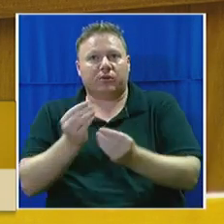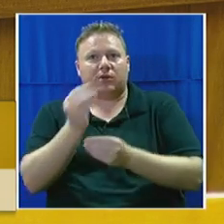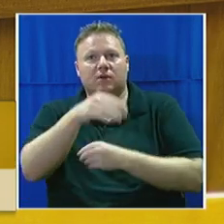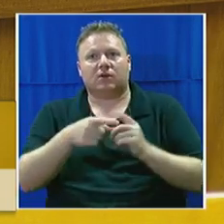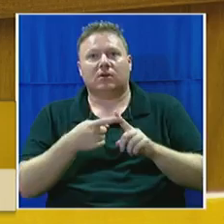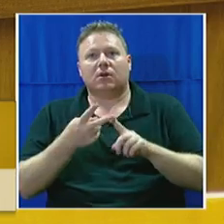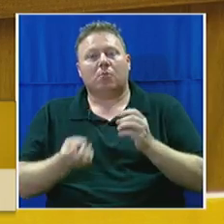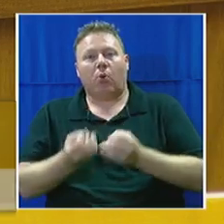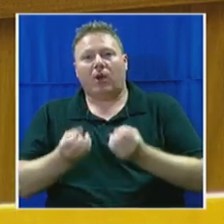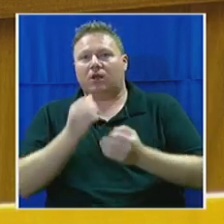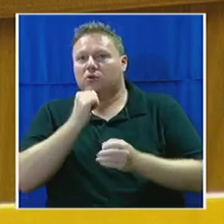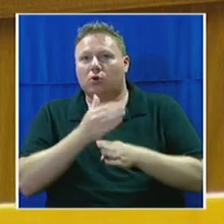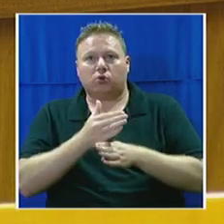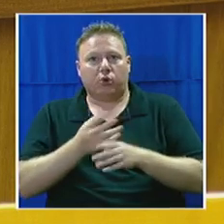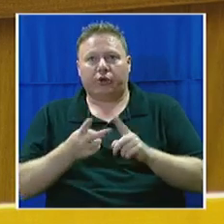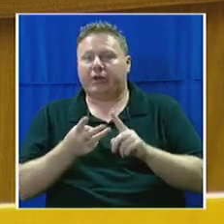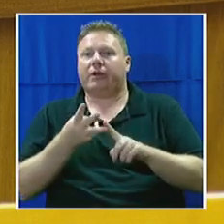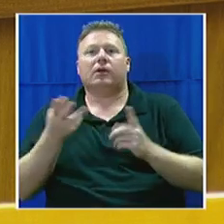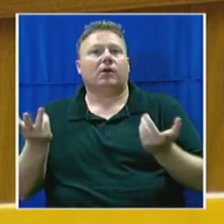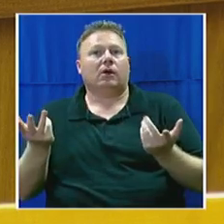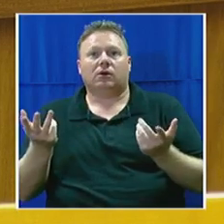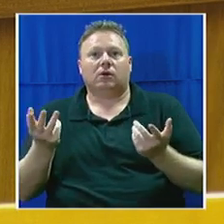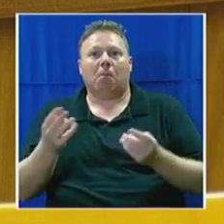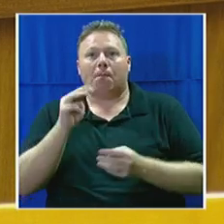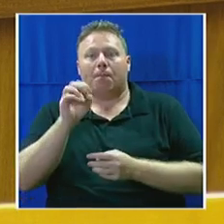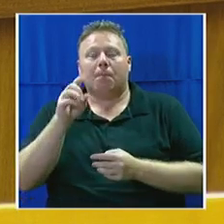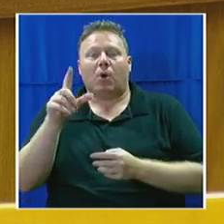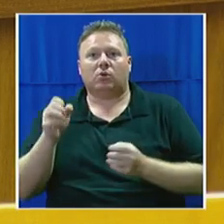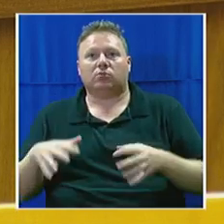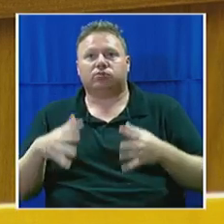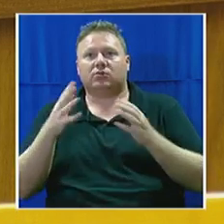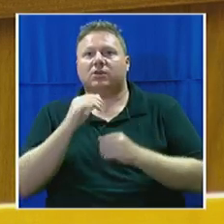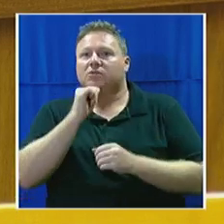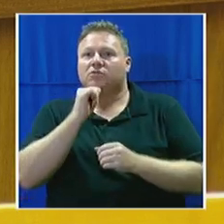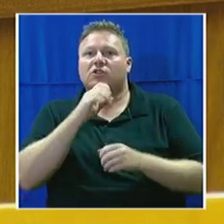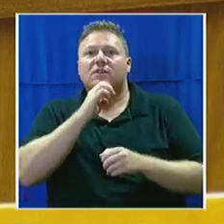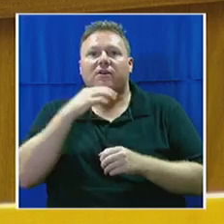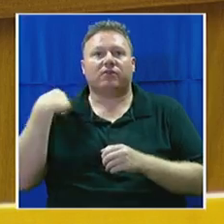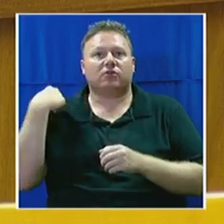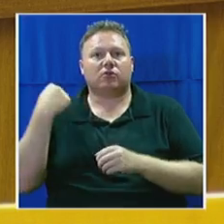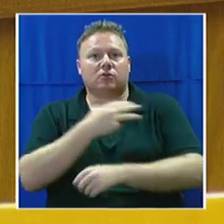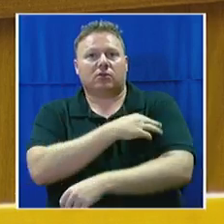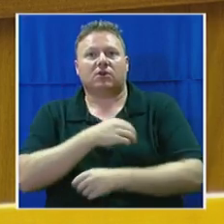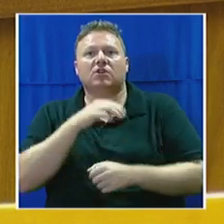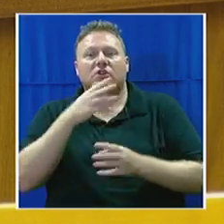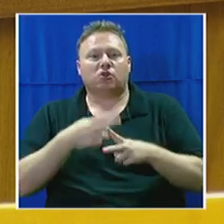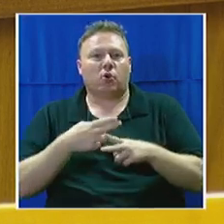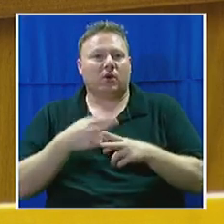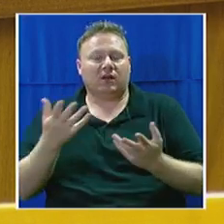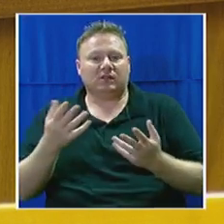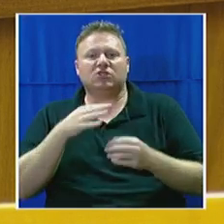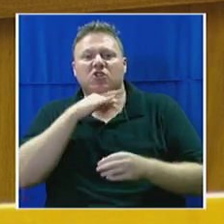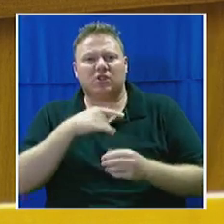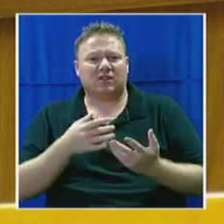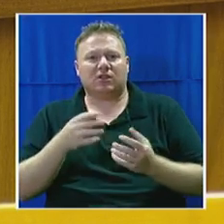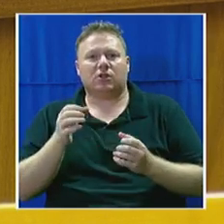not working, and there was no hot water. There was a severe shortage of doctors and nurses. The toilets were filthy, there was no soap and